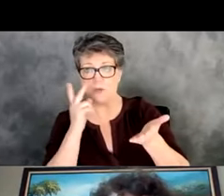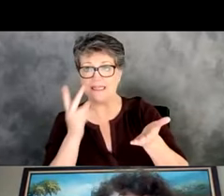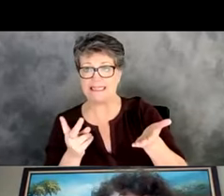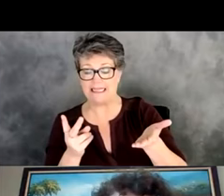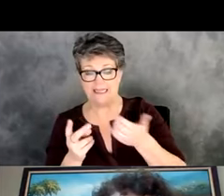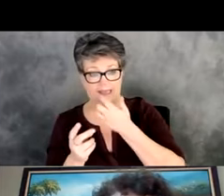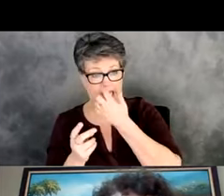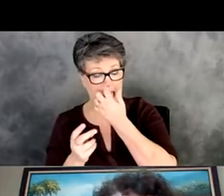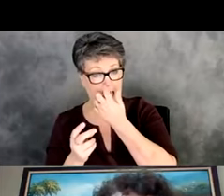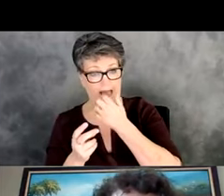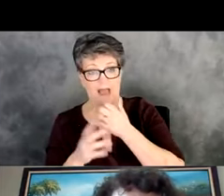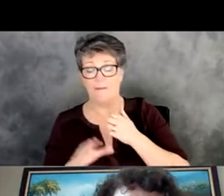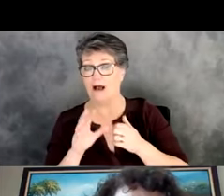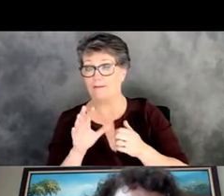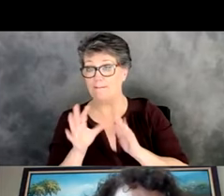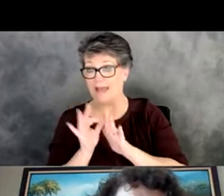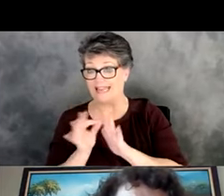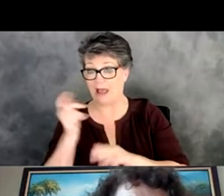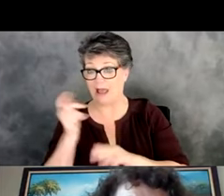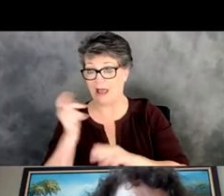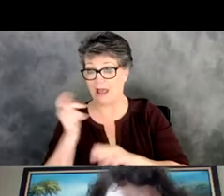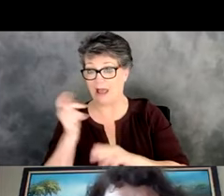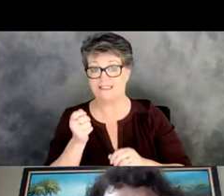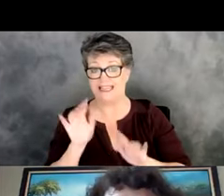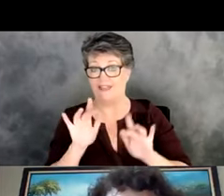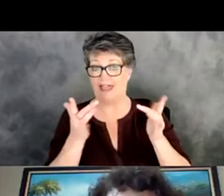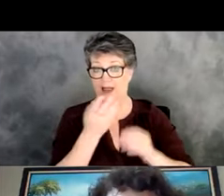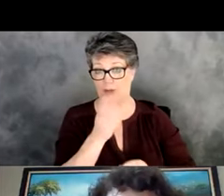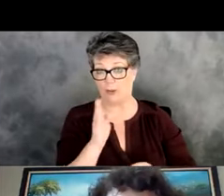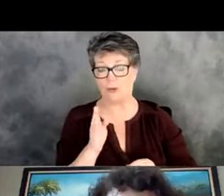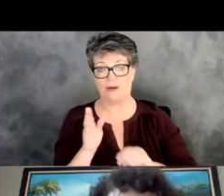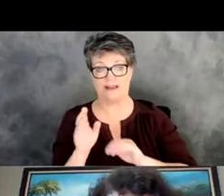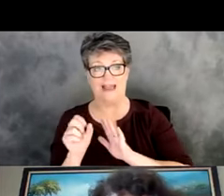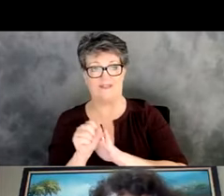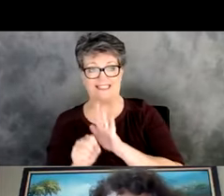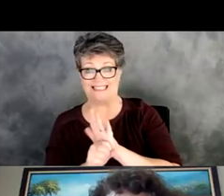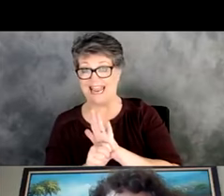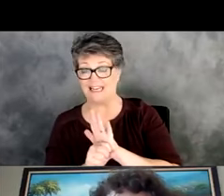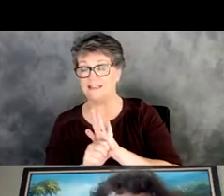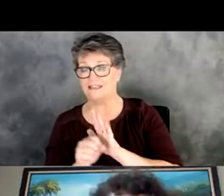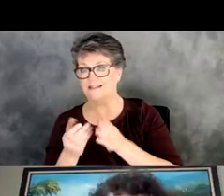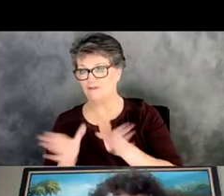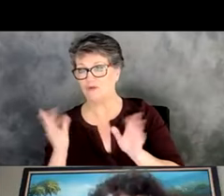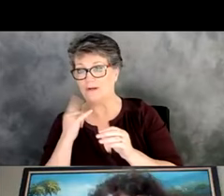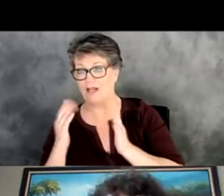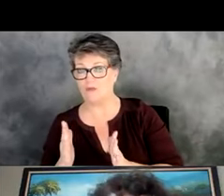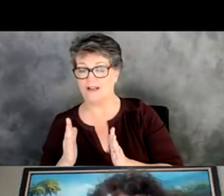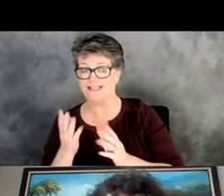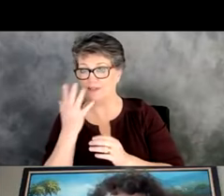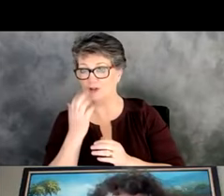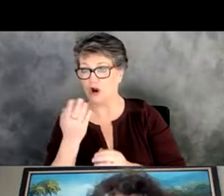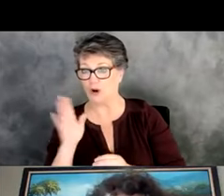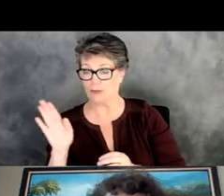So we see among Medi-Cal beneficiaries in the lighter blue and statewide in the darker blue,